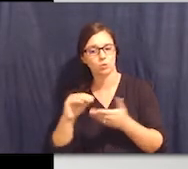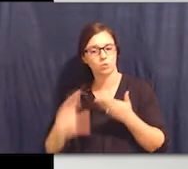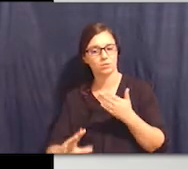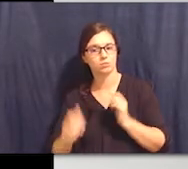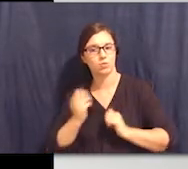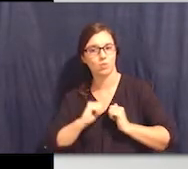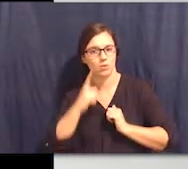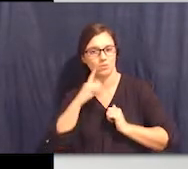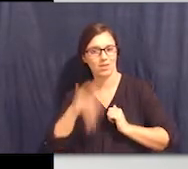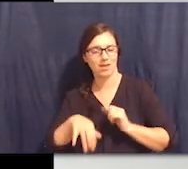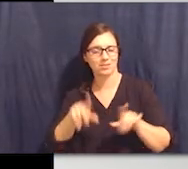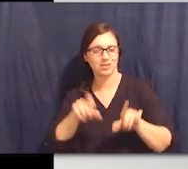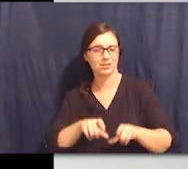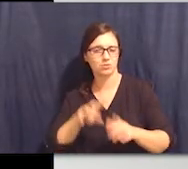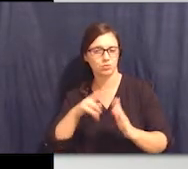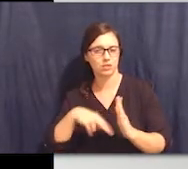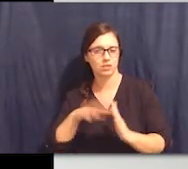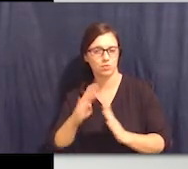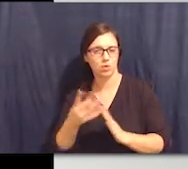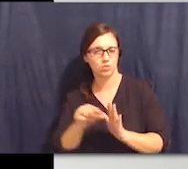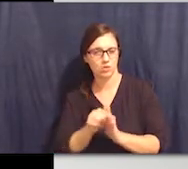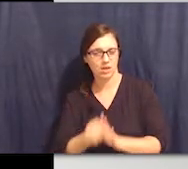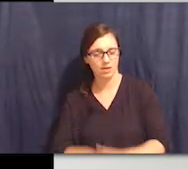perform on this test of reading in the fourth grade.